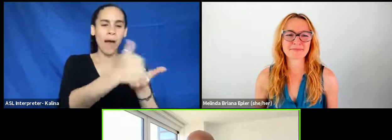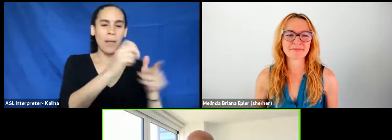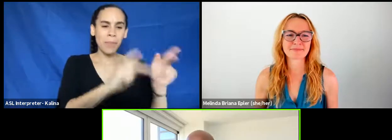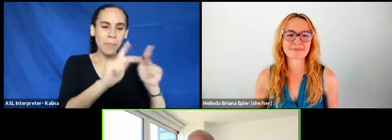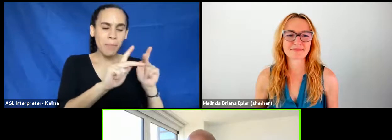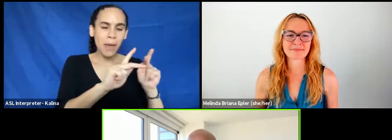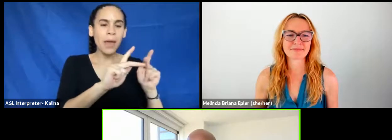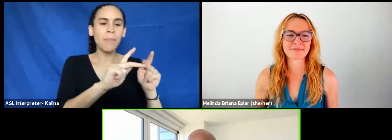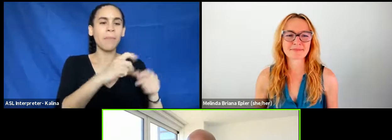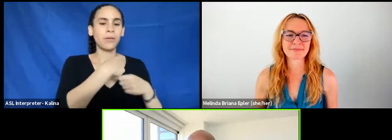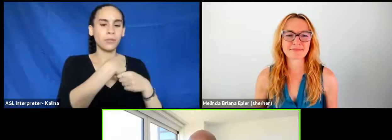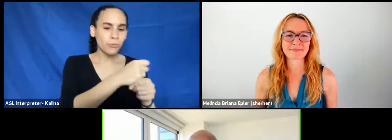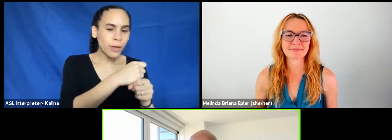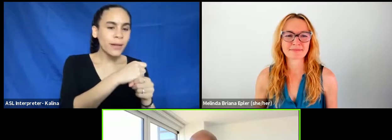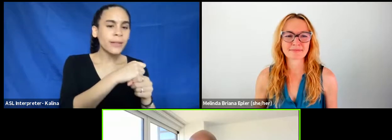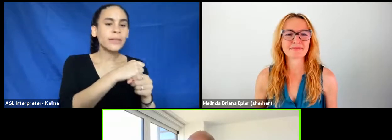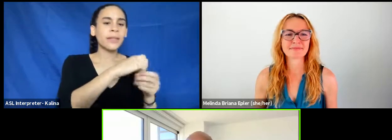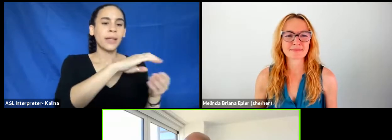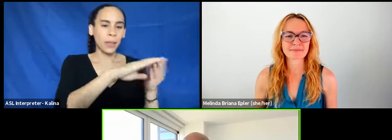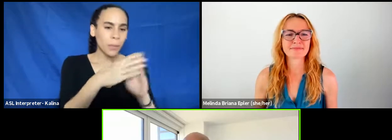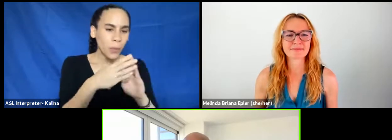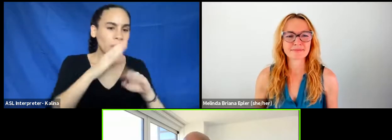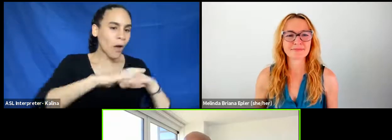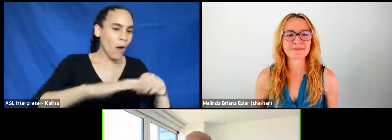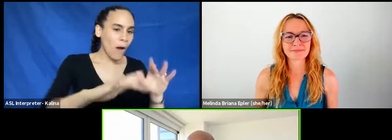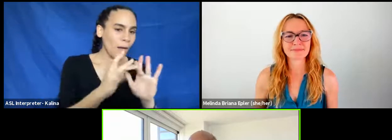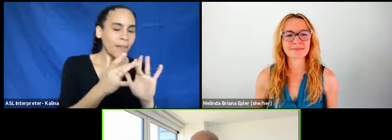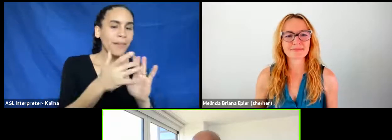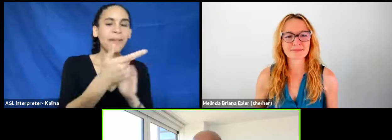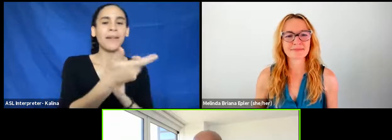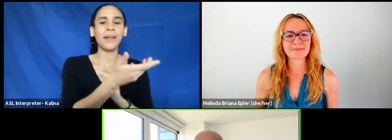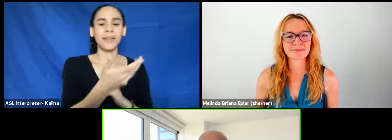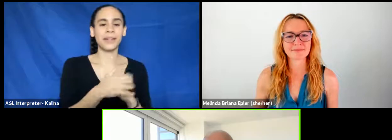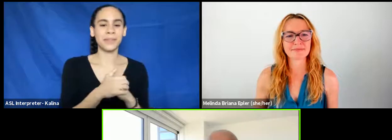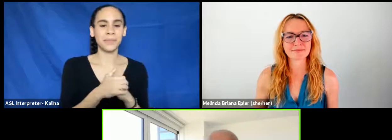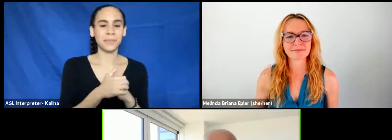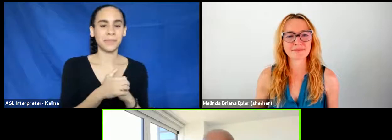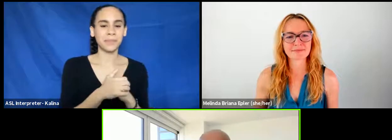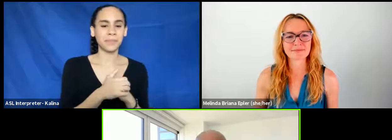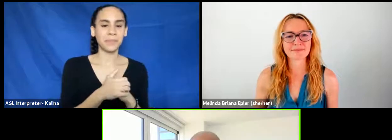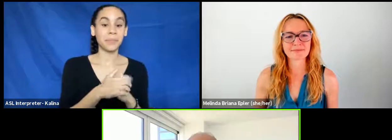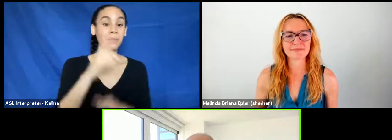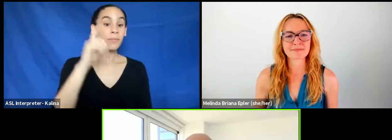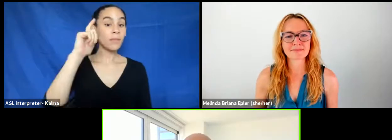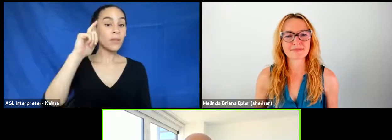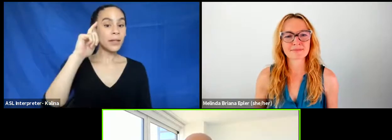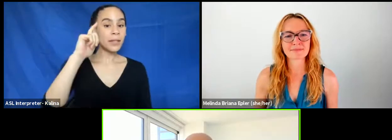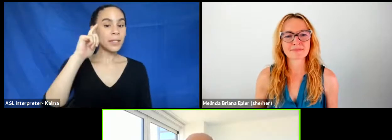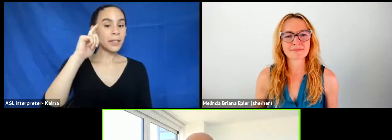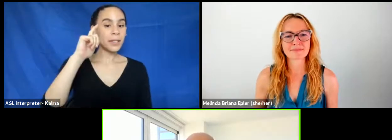create community and with forums and that, those ways back then. Then eventually,